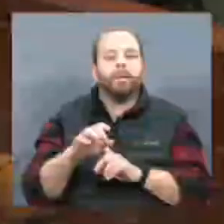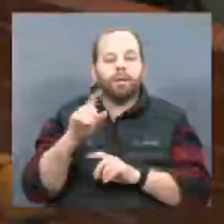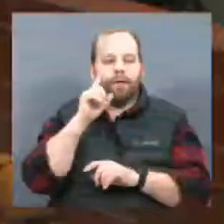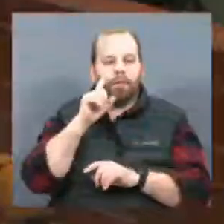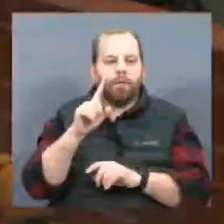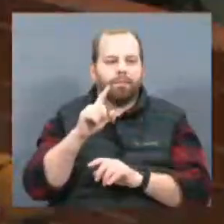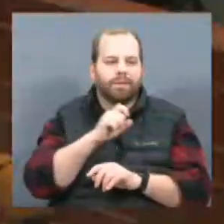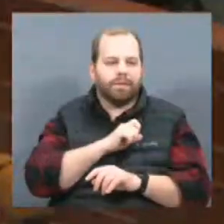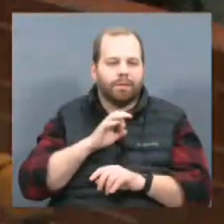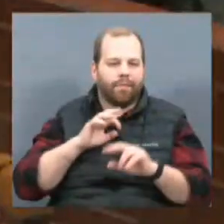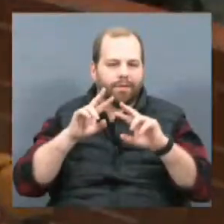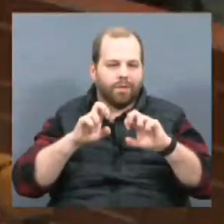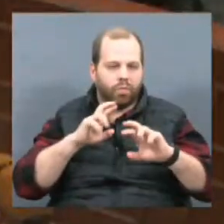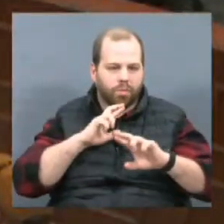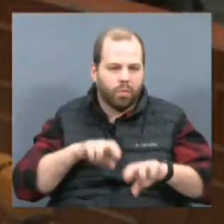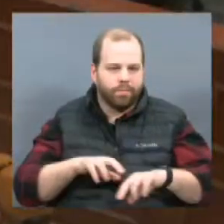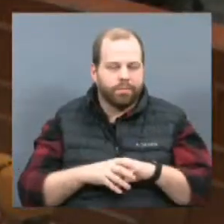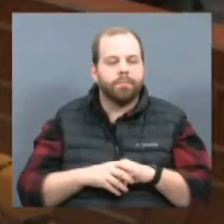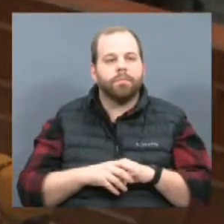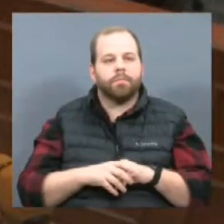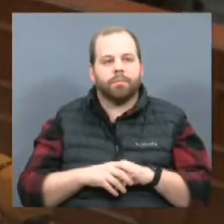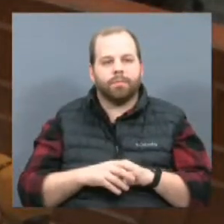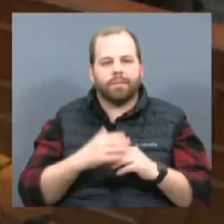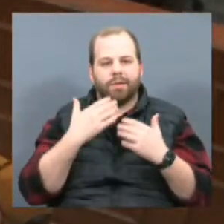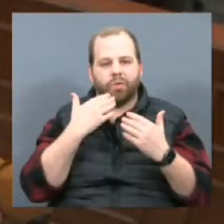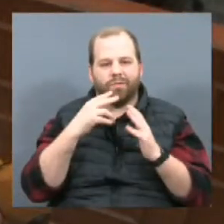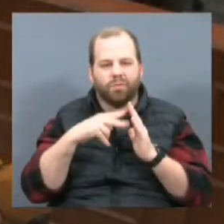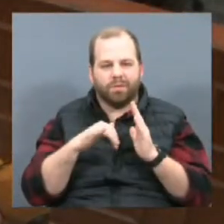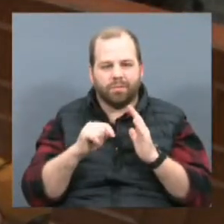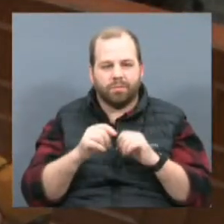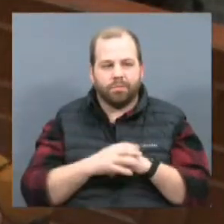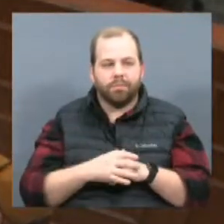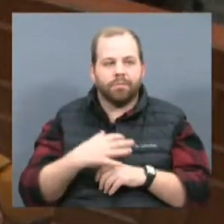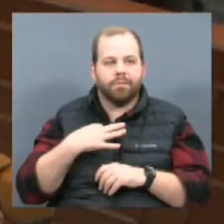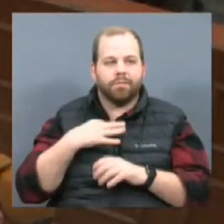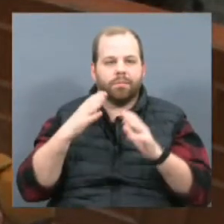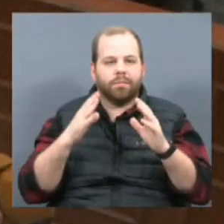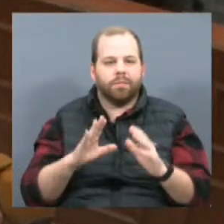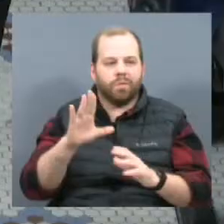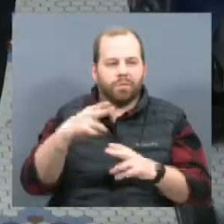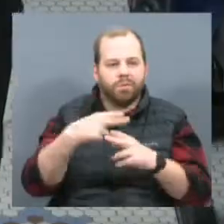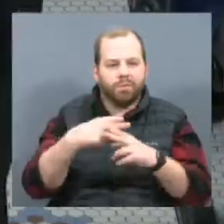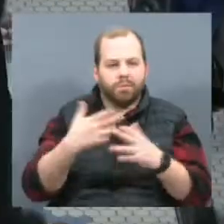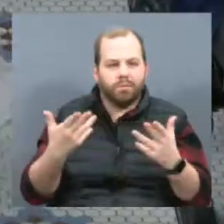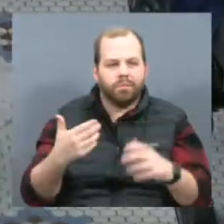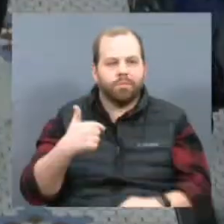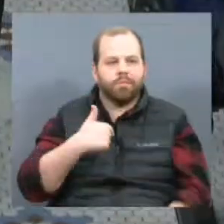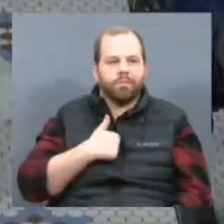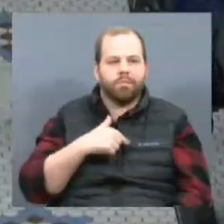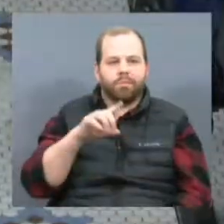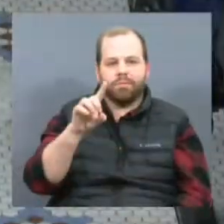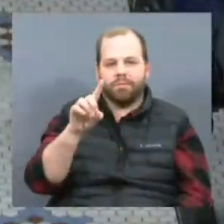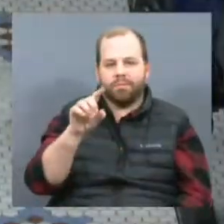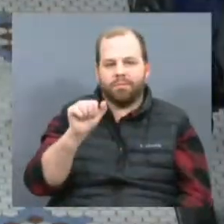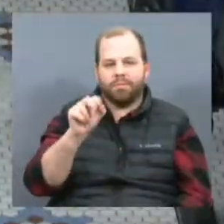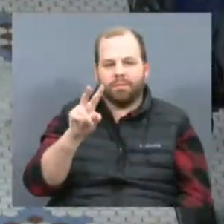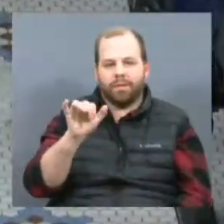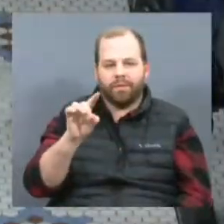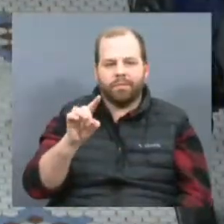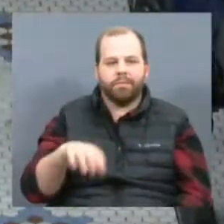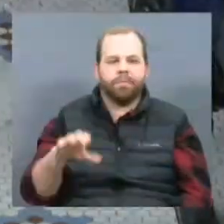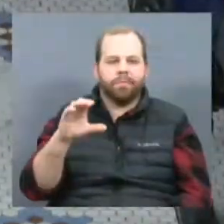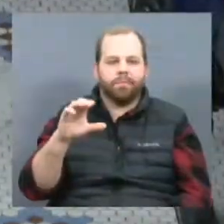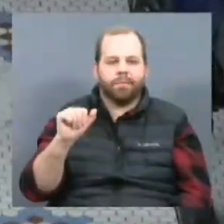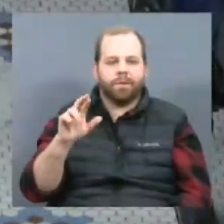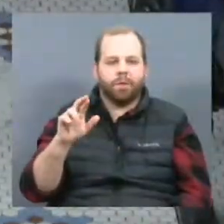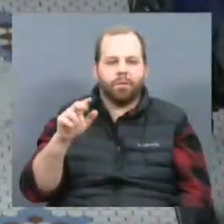report. Thank you for the reading, Monty. Applicant, please state your name for the record. My name is David Carpenter. All